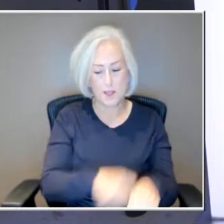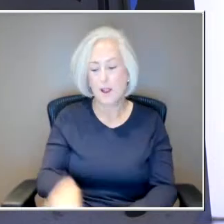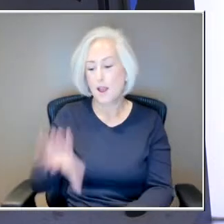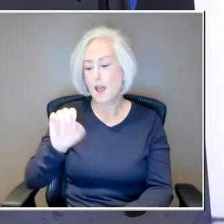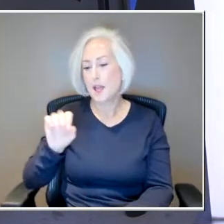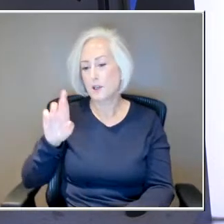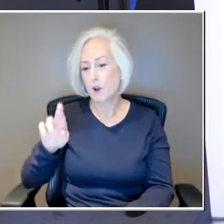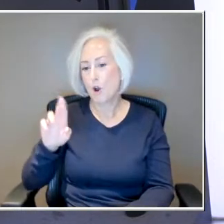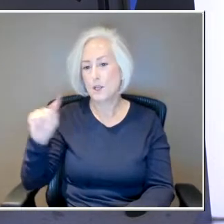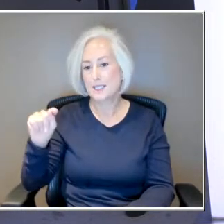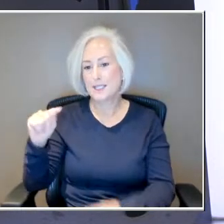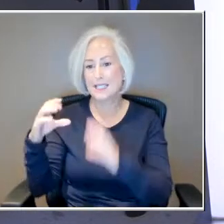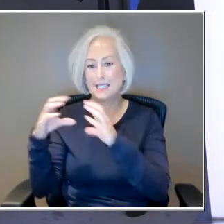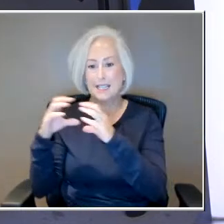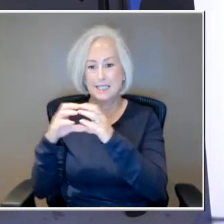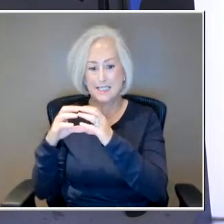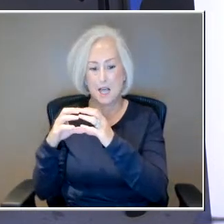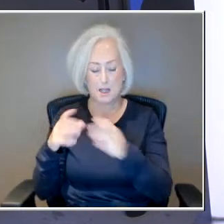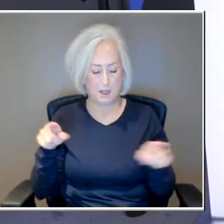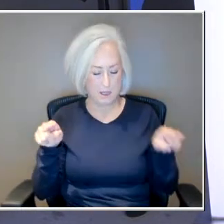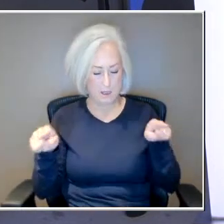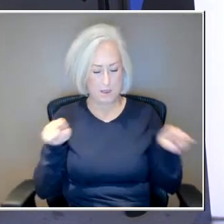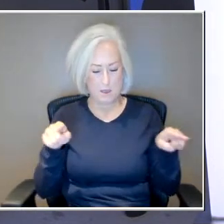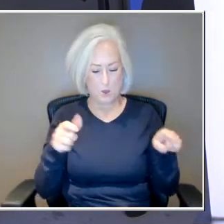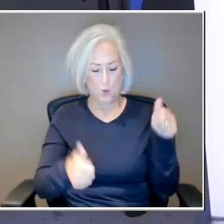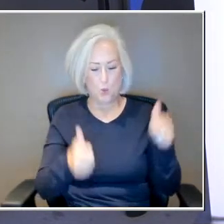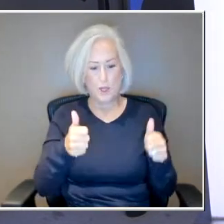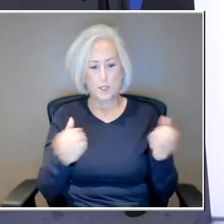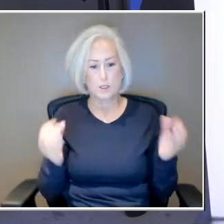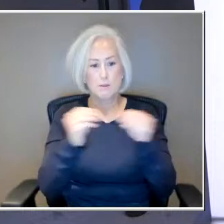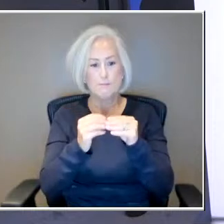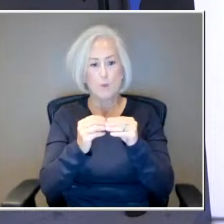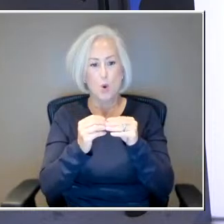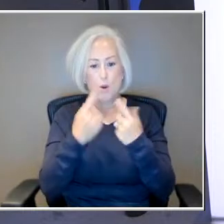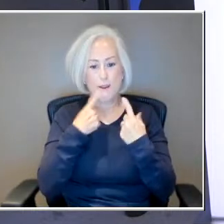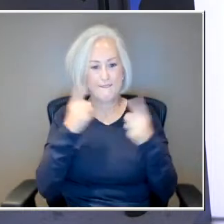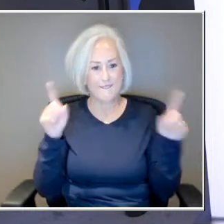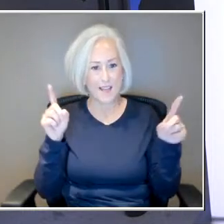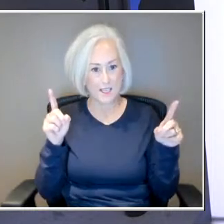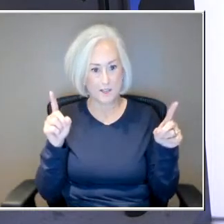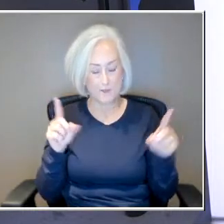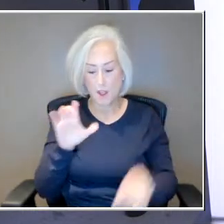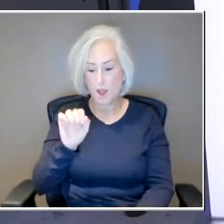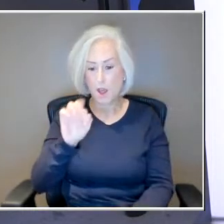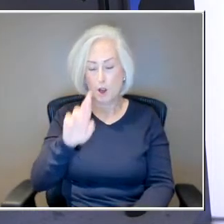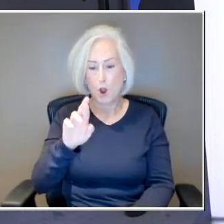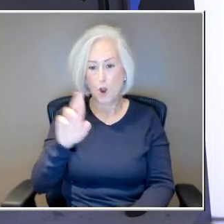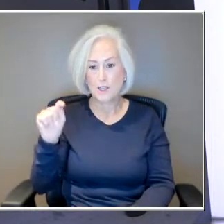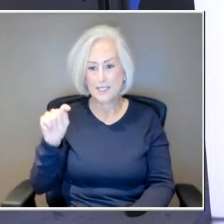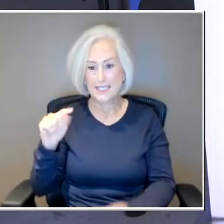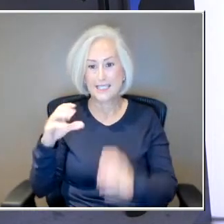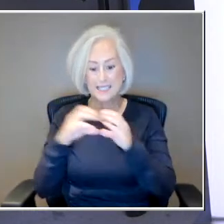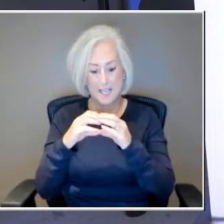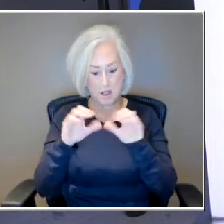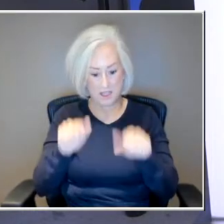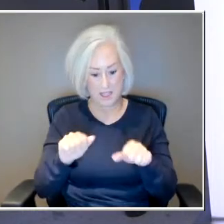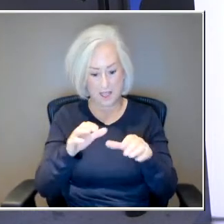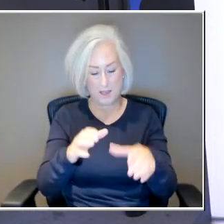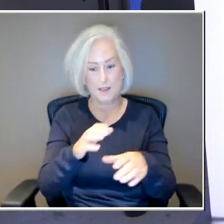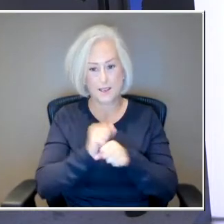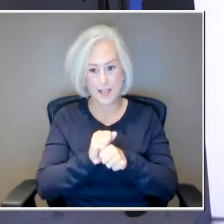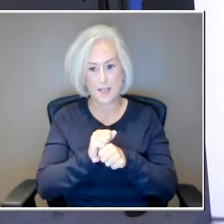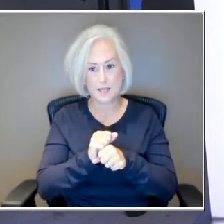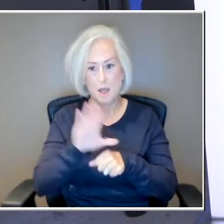of touched on this. For patients undergoing CAR T therapy, couldn't they simply receive a bone marrow transplant instead? Why do we need this